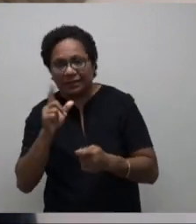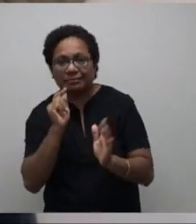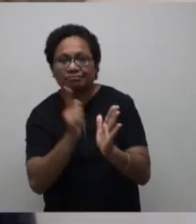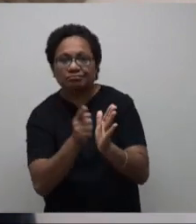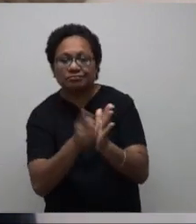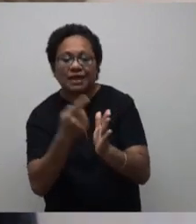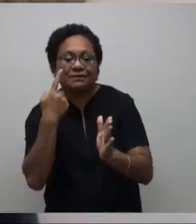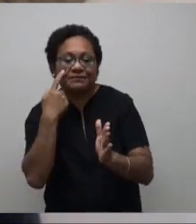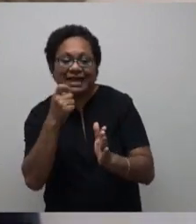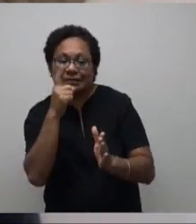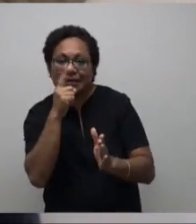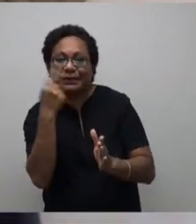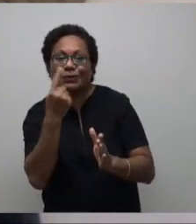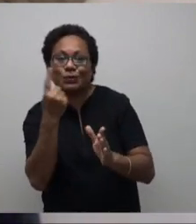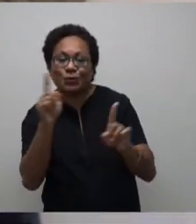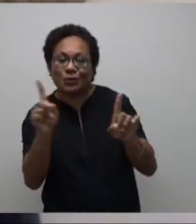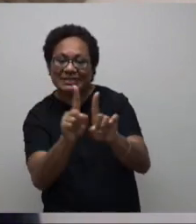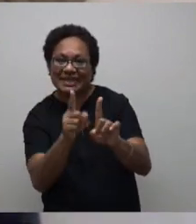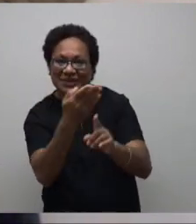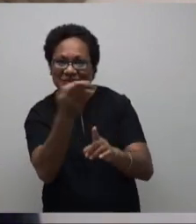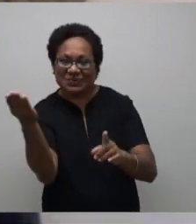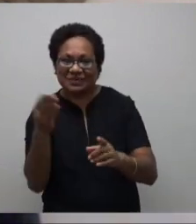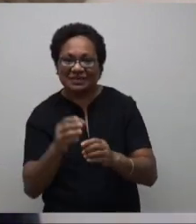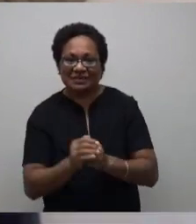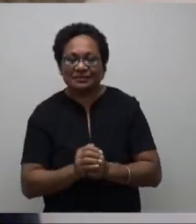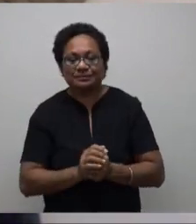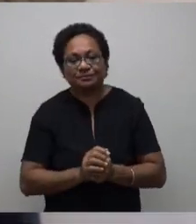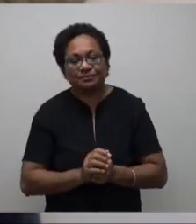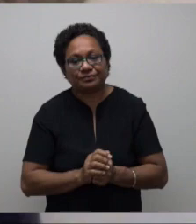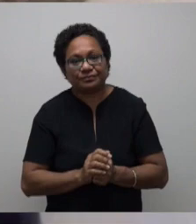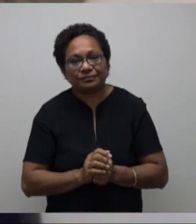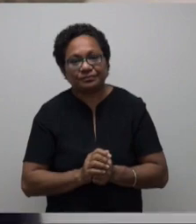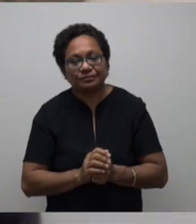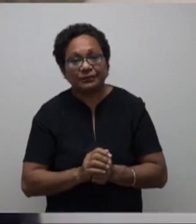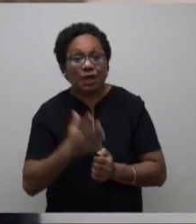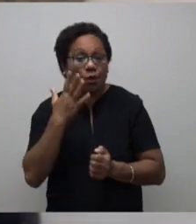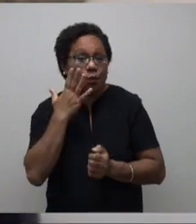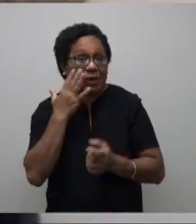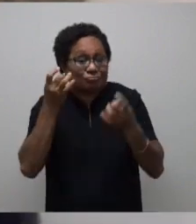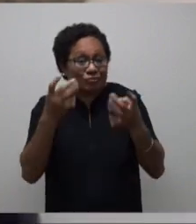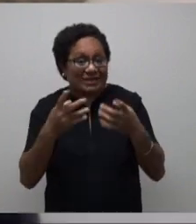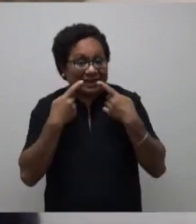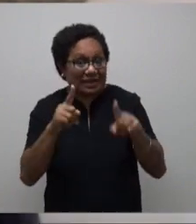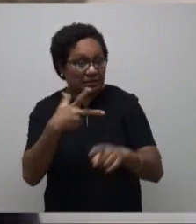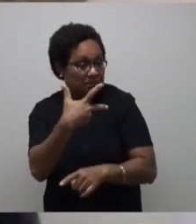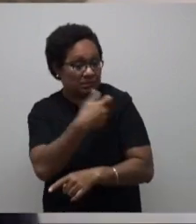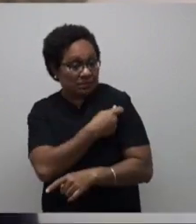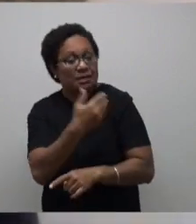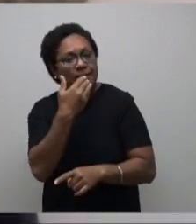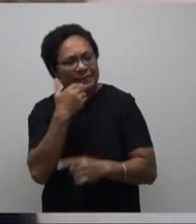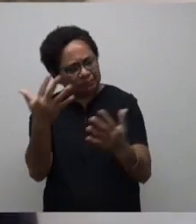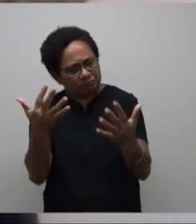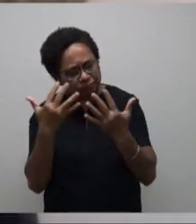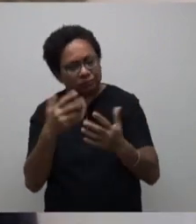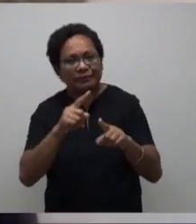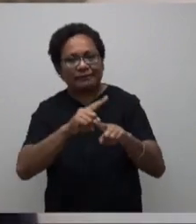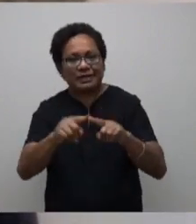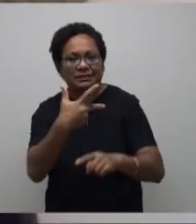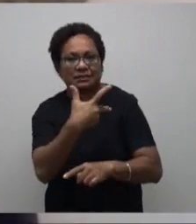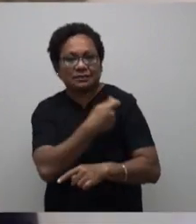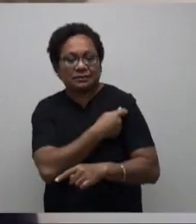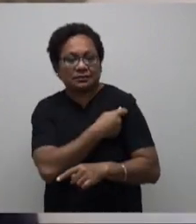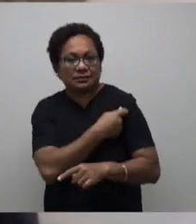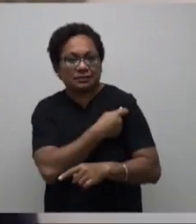with a case. And please get vaccinated when you can. I headed the task force that brought